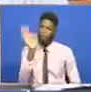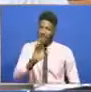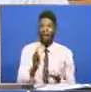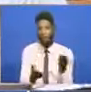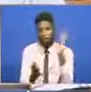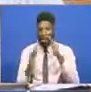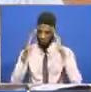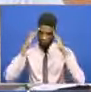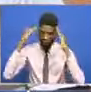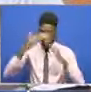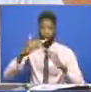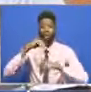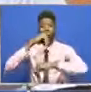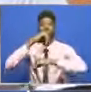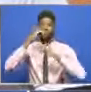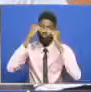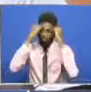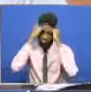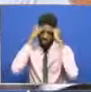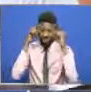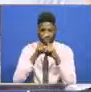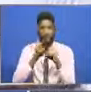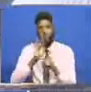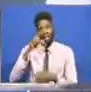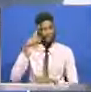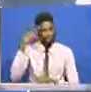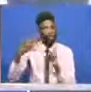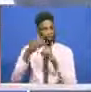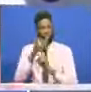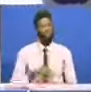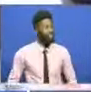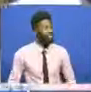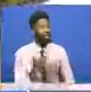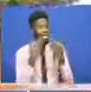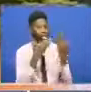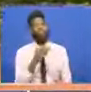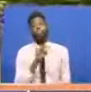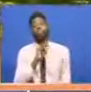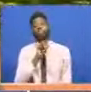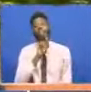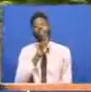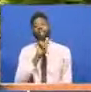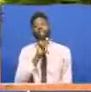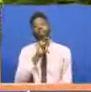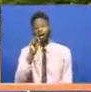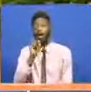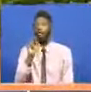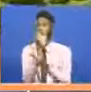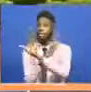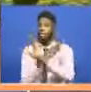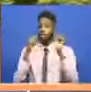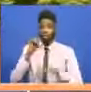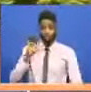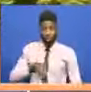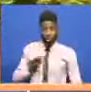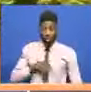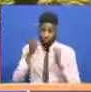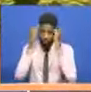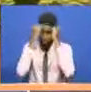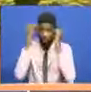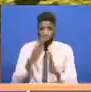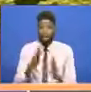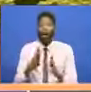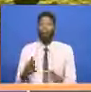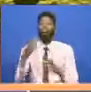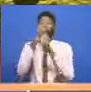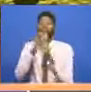their studies and build their dreams for them. Thank you very much, Marianne. Of course, that is Marianne, the president of Women Students Association in the country,